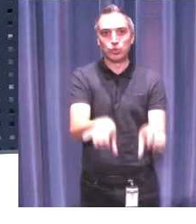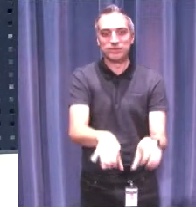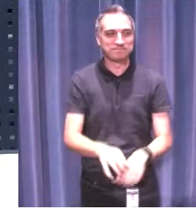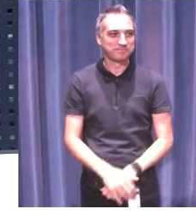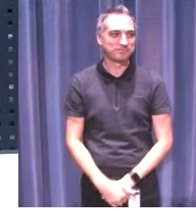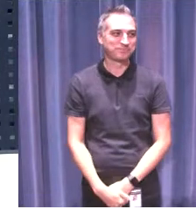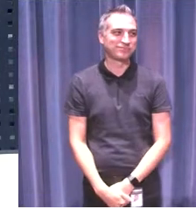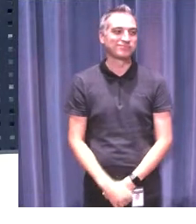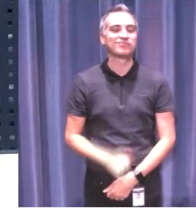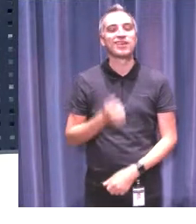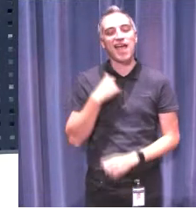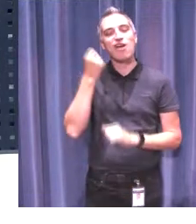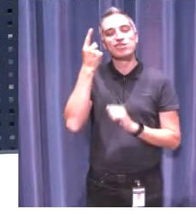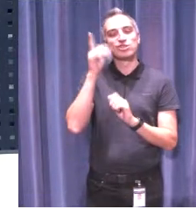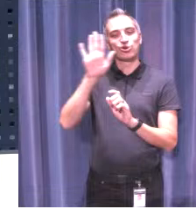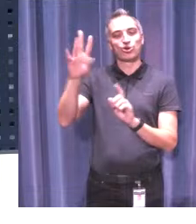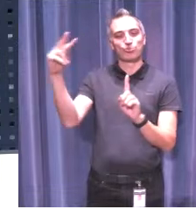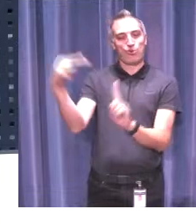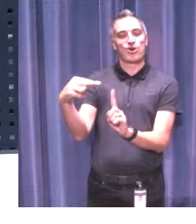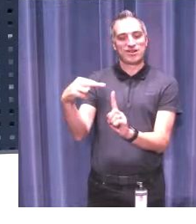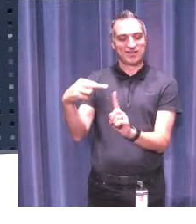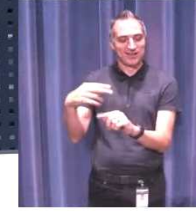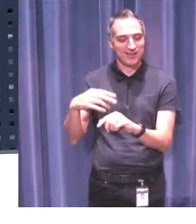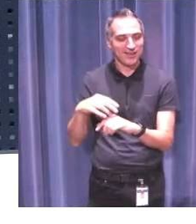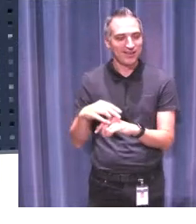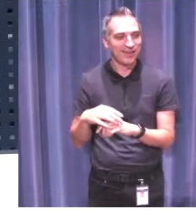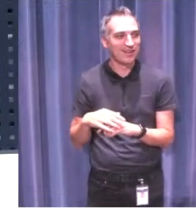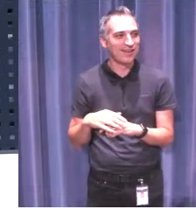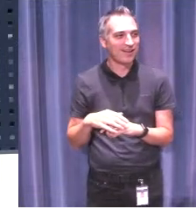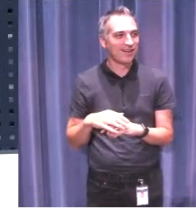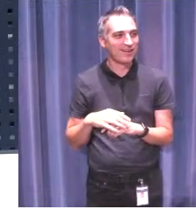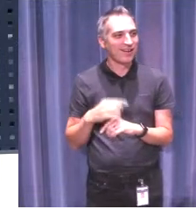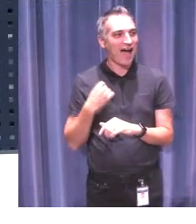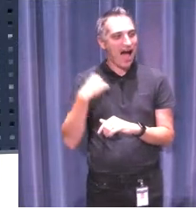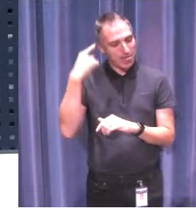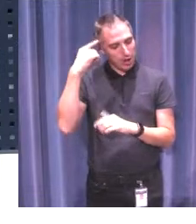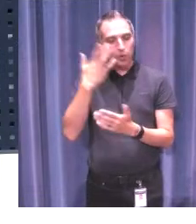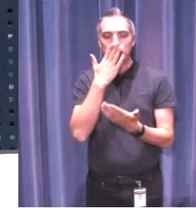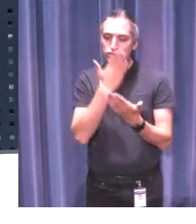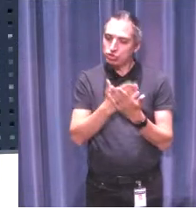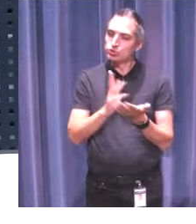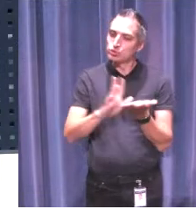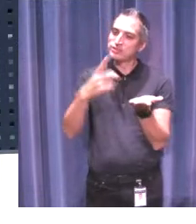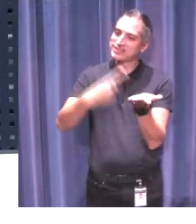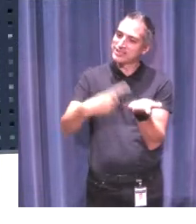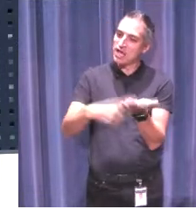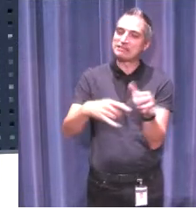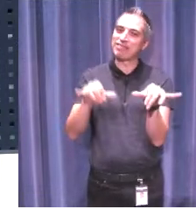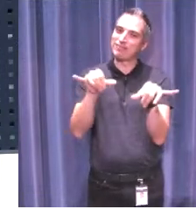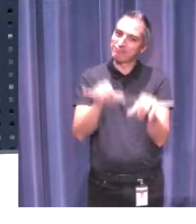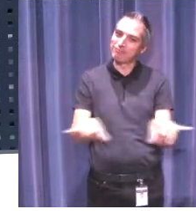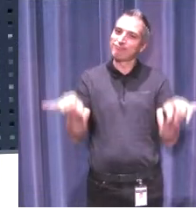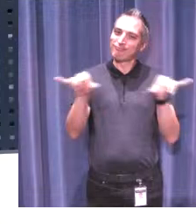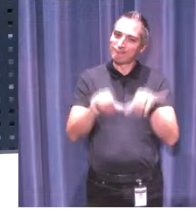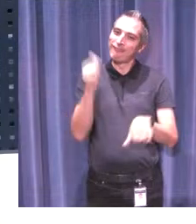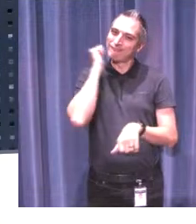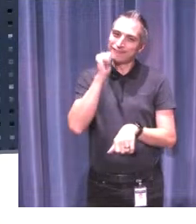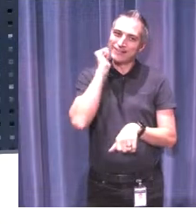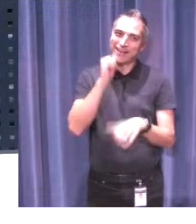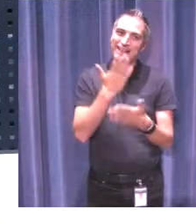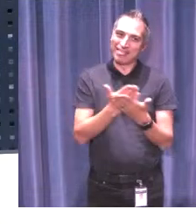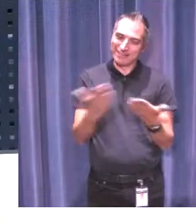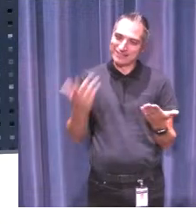I understood her point of view. I thought it was good to talk about the regular things for just a minute before we went